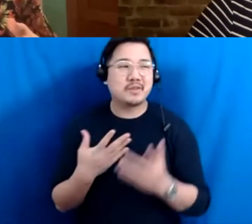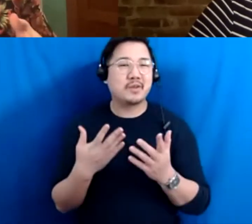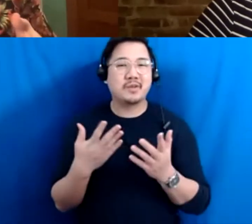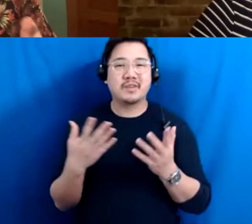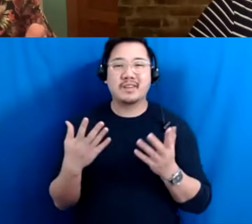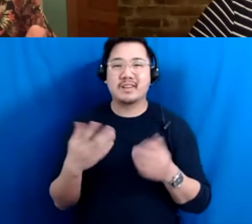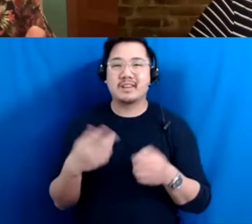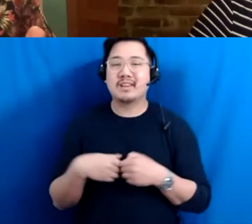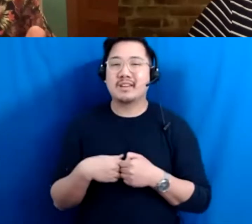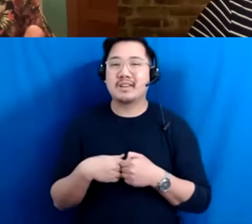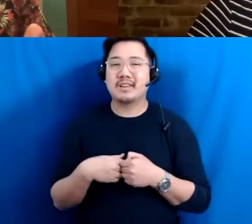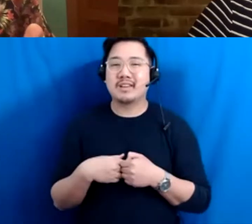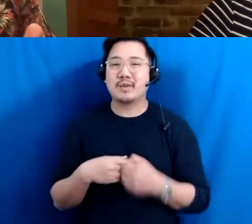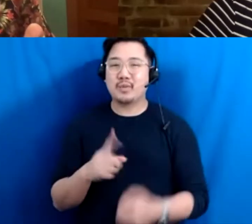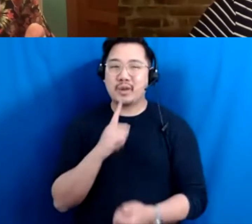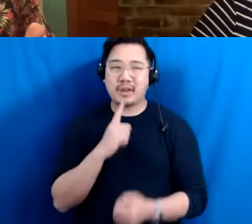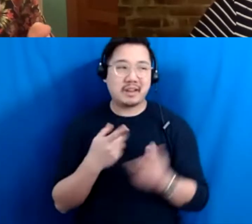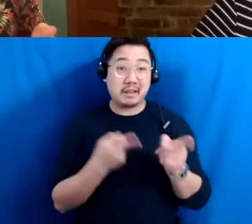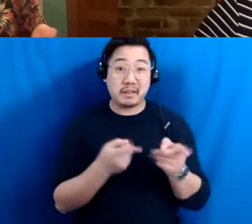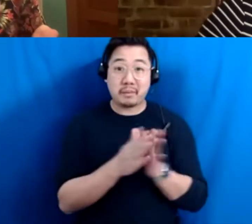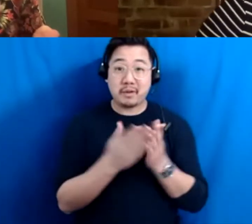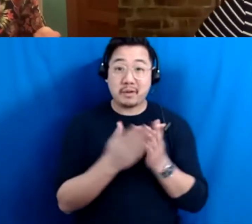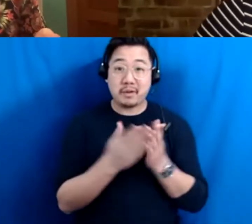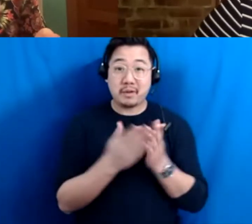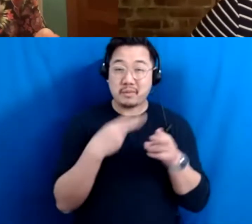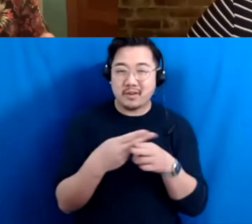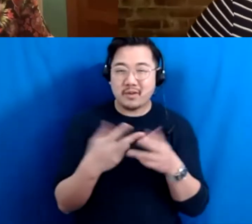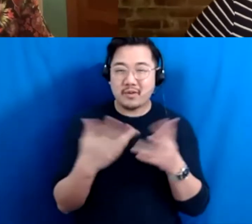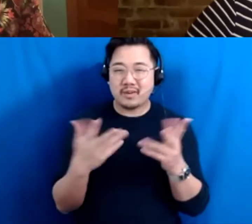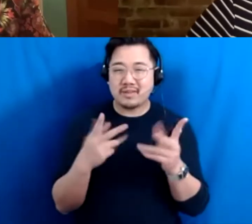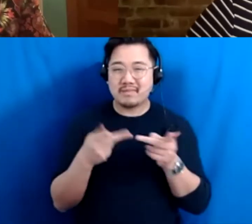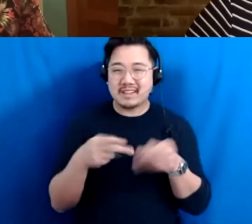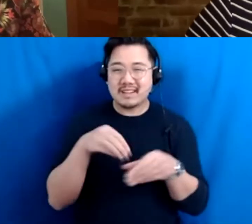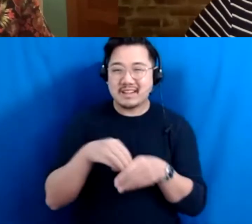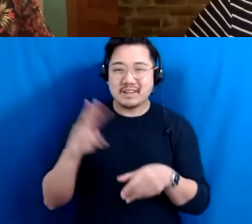ghostly outlines of Wisconsin? Did you have anything in mind?